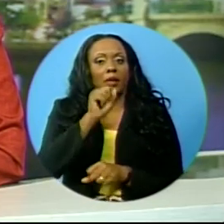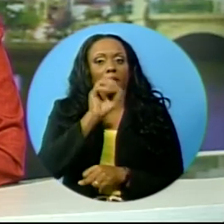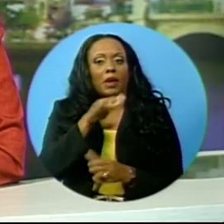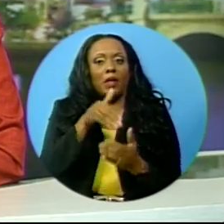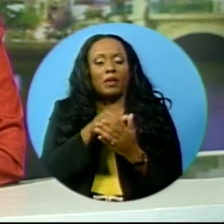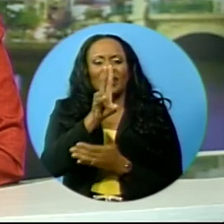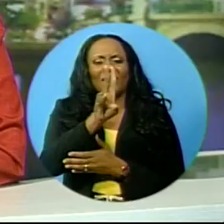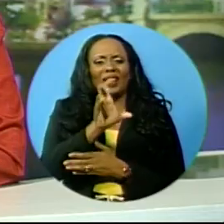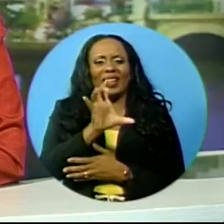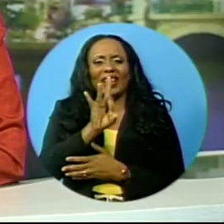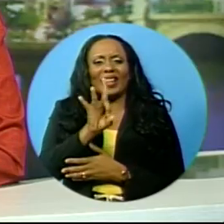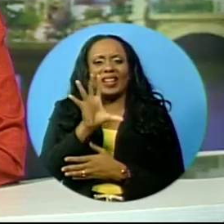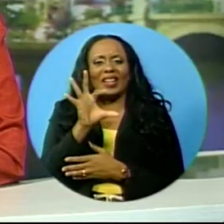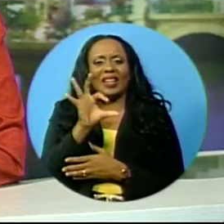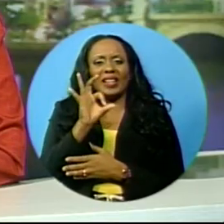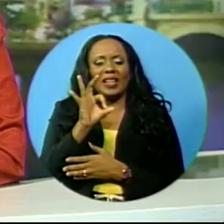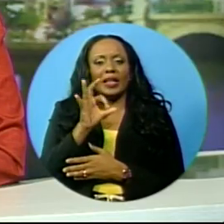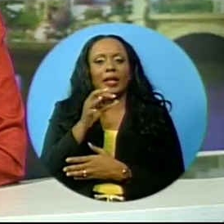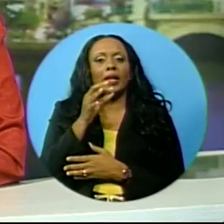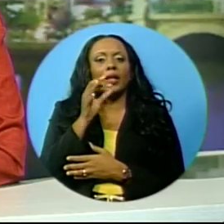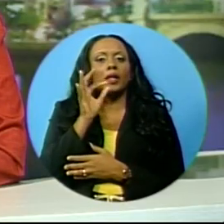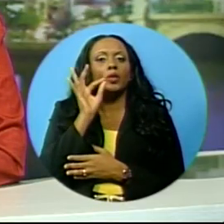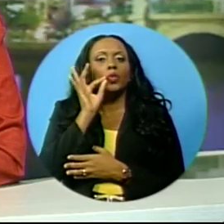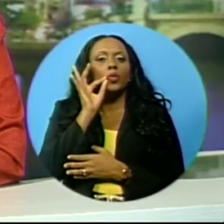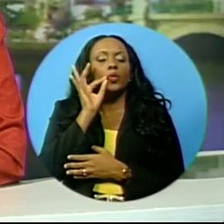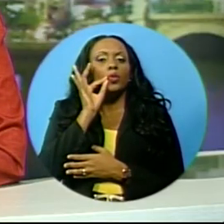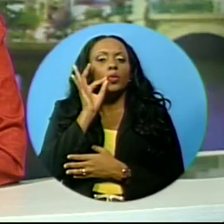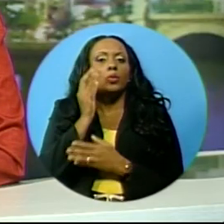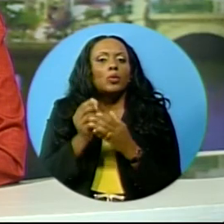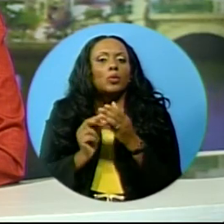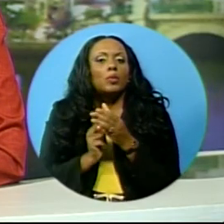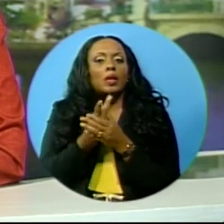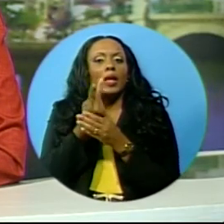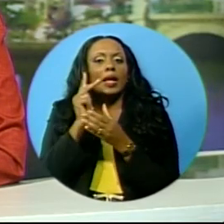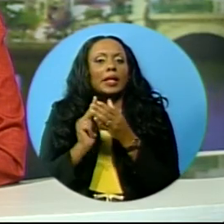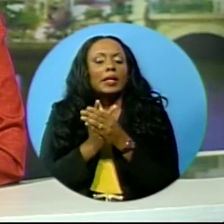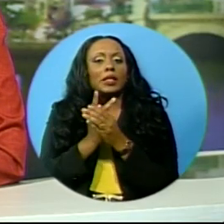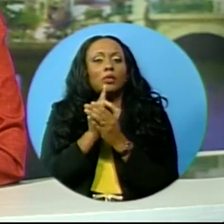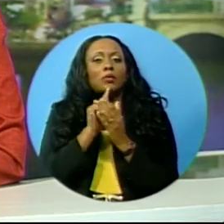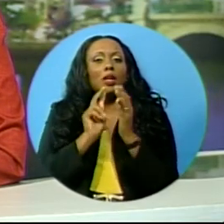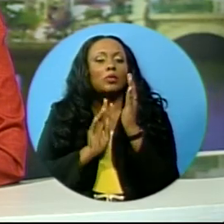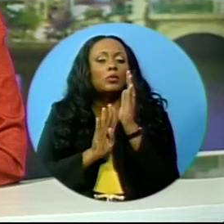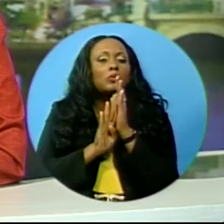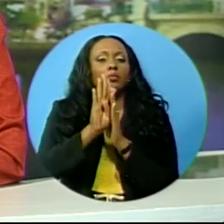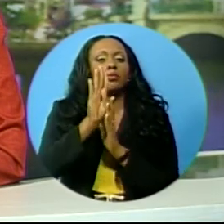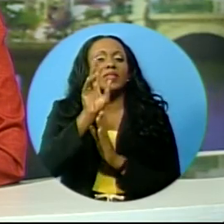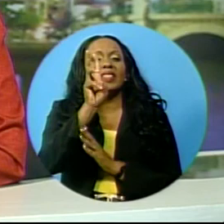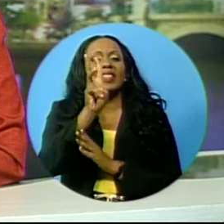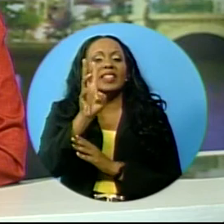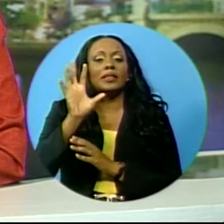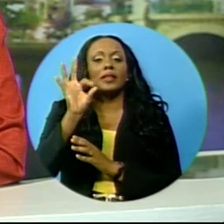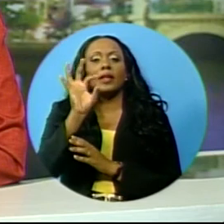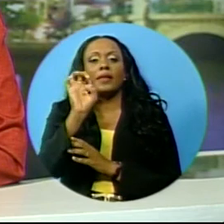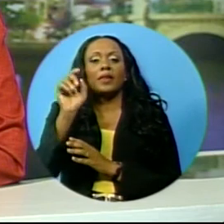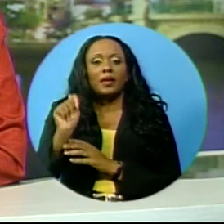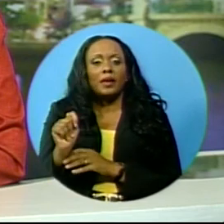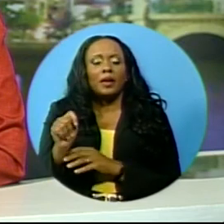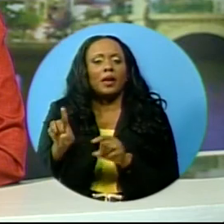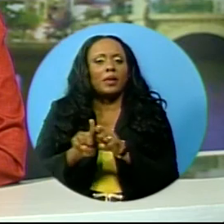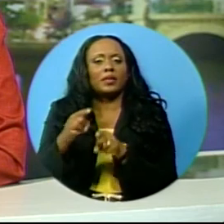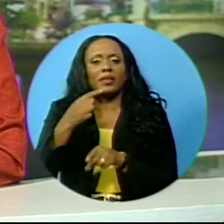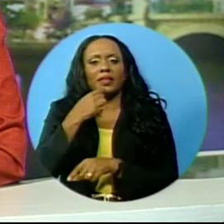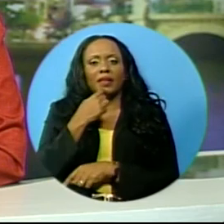5,789 cannabis plants from a bushy area. The tallest were 6 feet. The police PRO adds that on